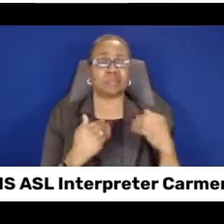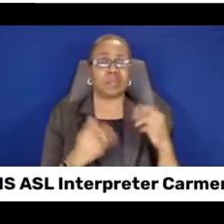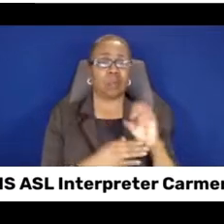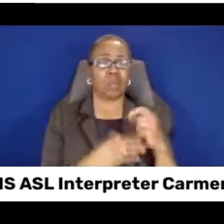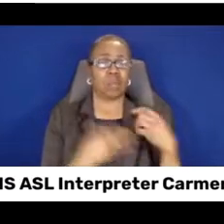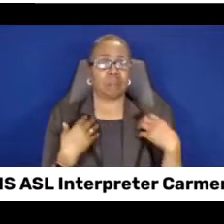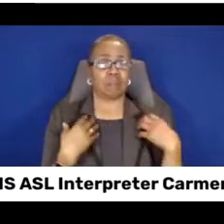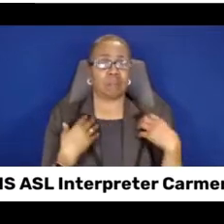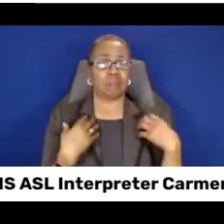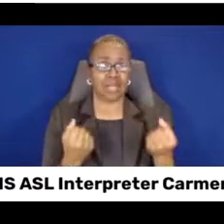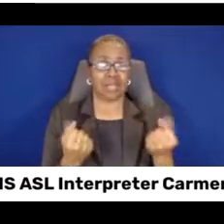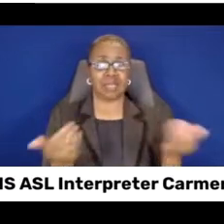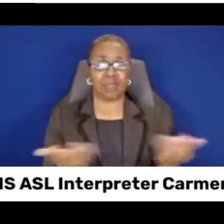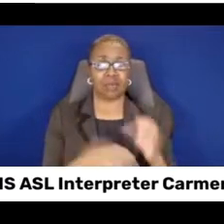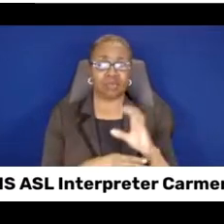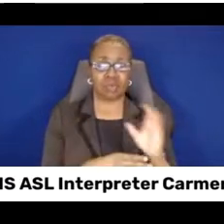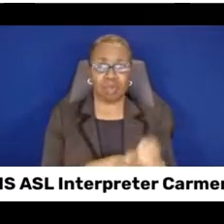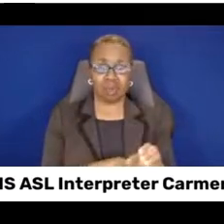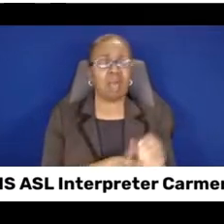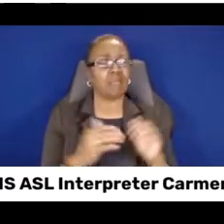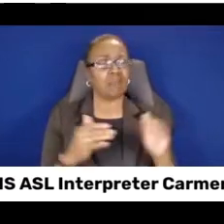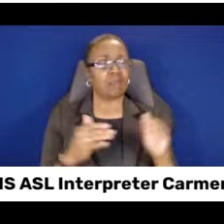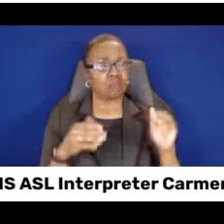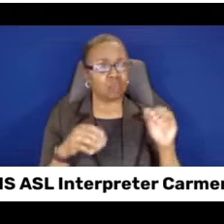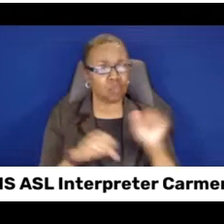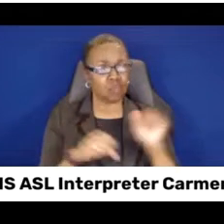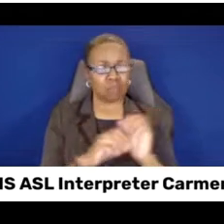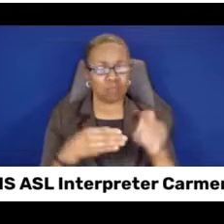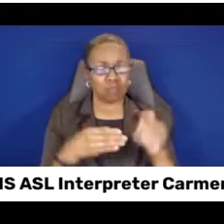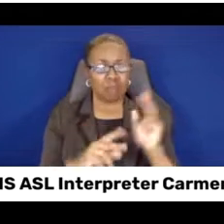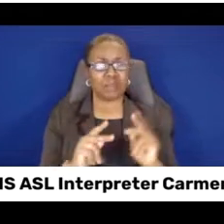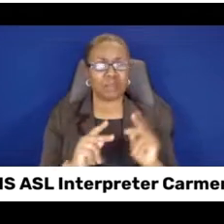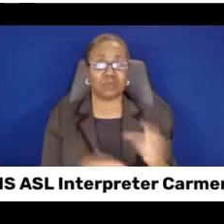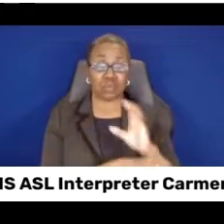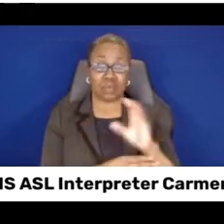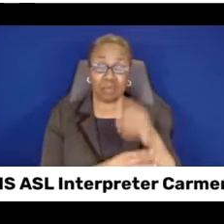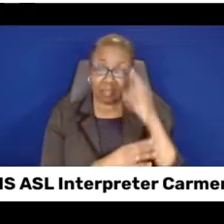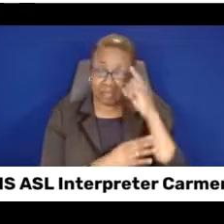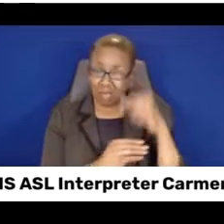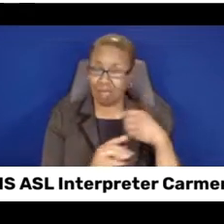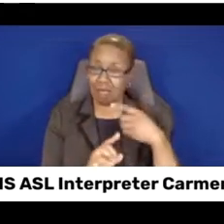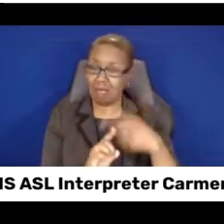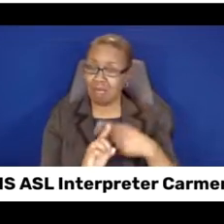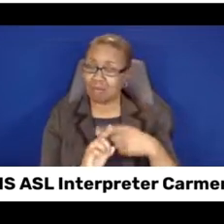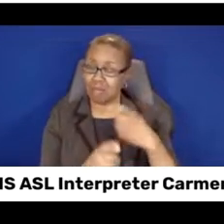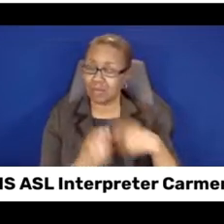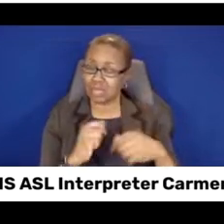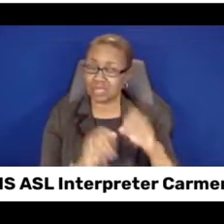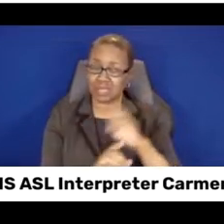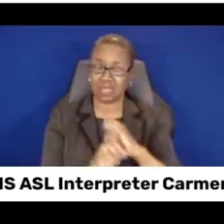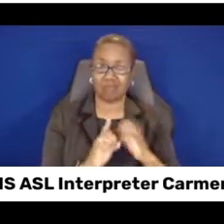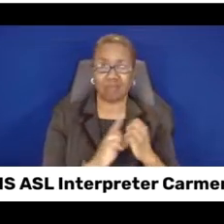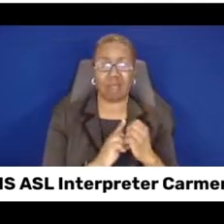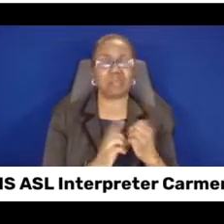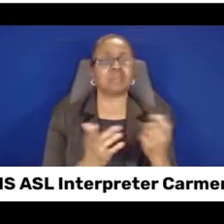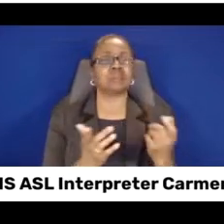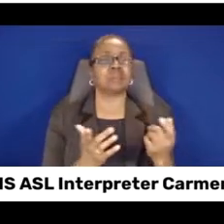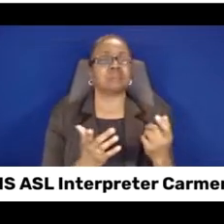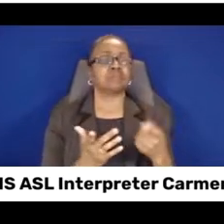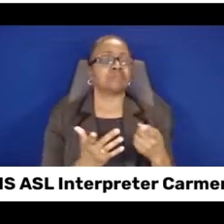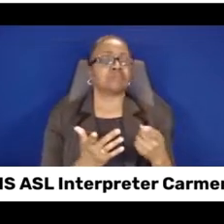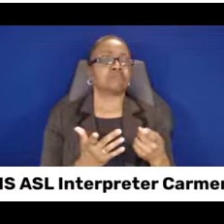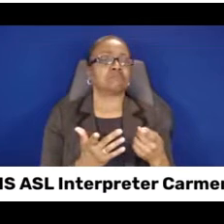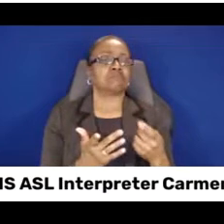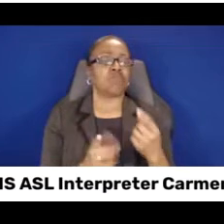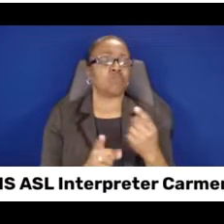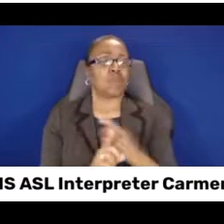has centered on how working people in Chicago think about climate change and the environment. So, what are regular people, as opposed